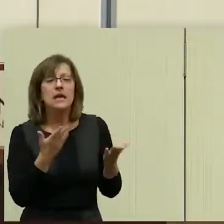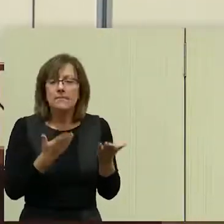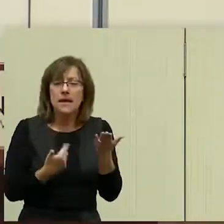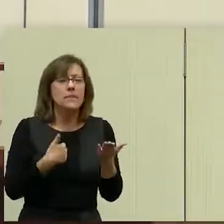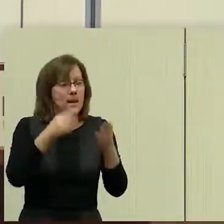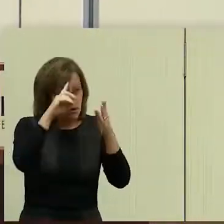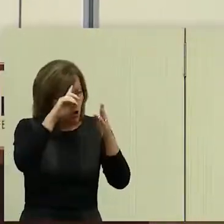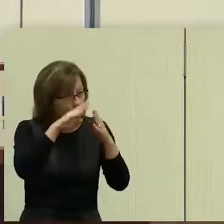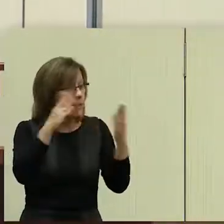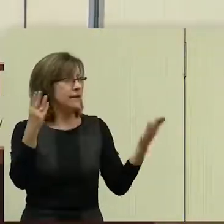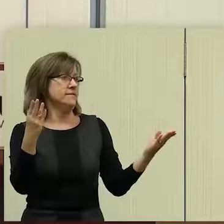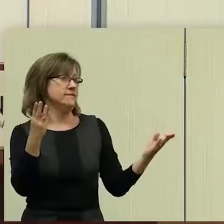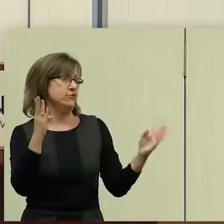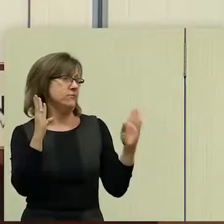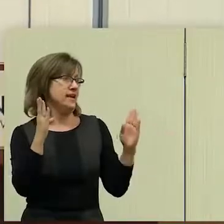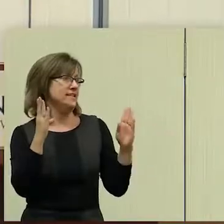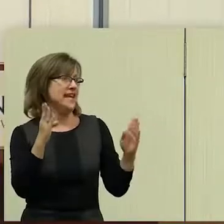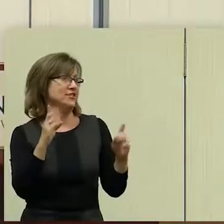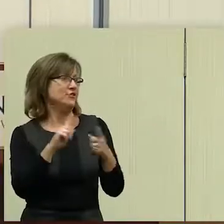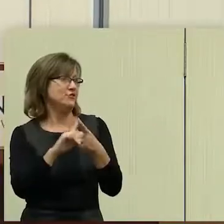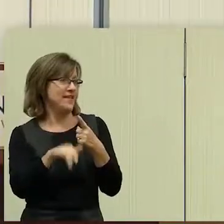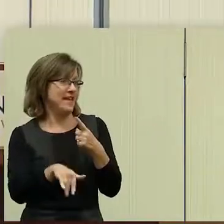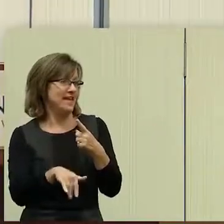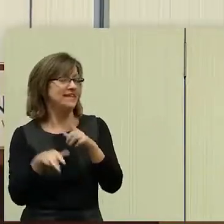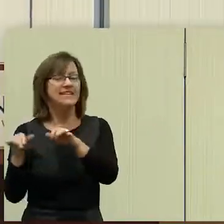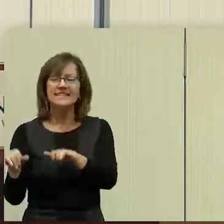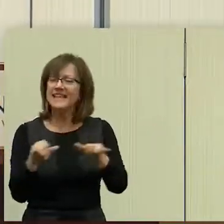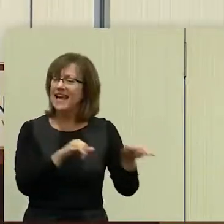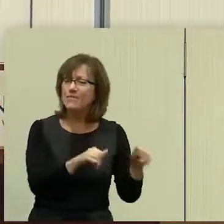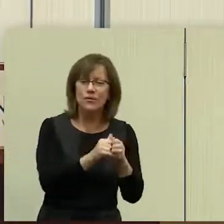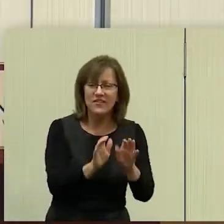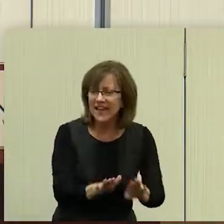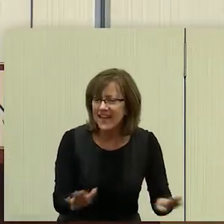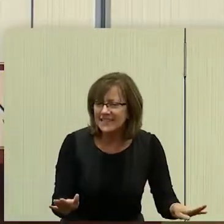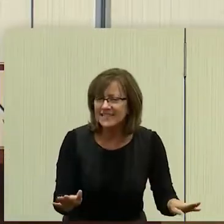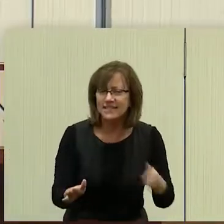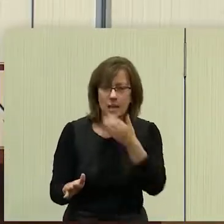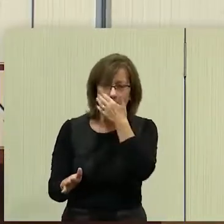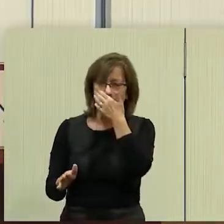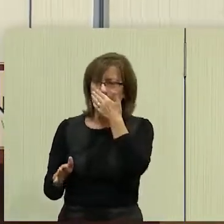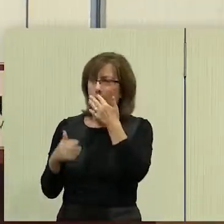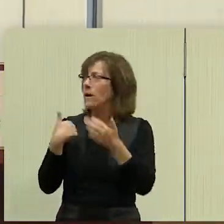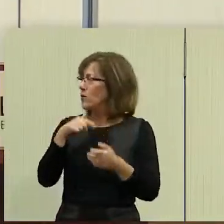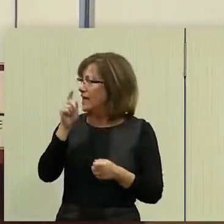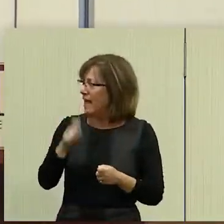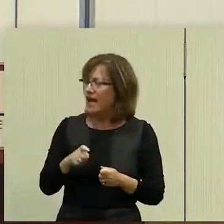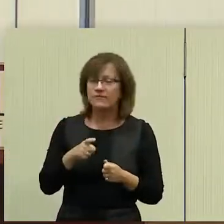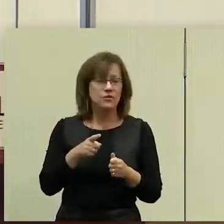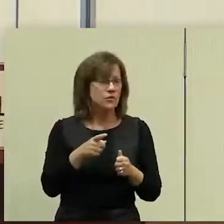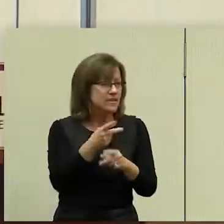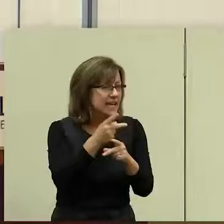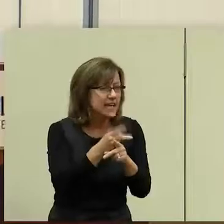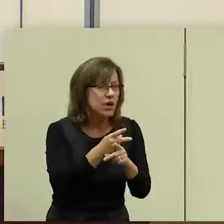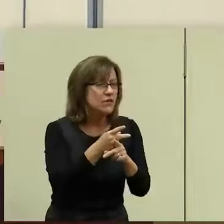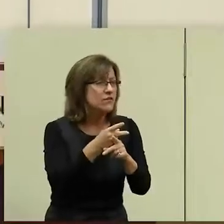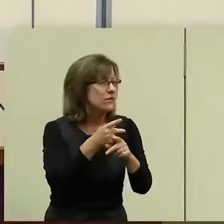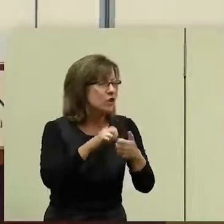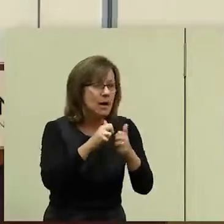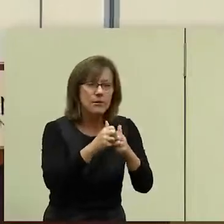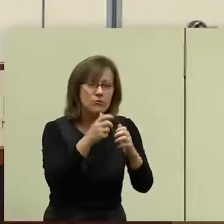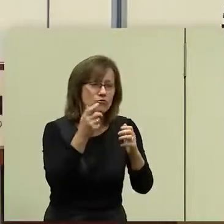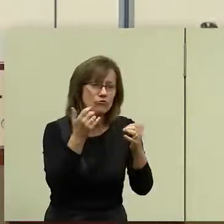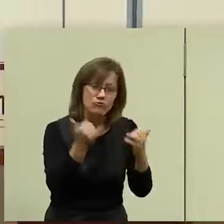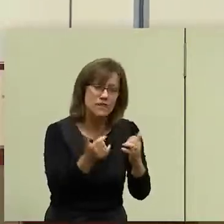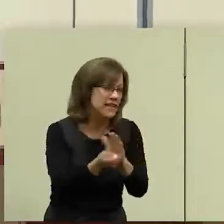likely to pay attention to those behaviors. It's the same with kids. We have to deal with whatever's happening in the moment. If there's a conflict, if a